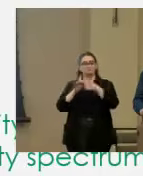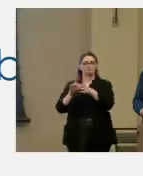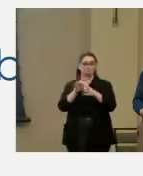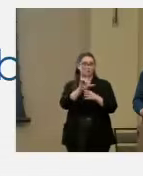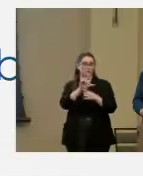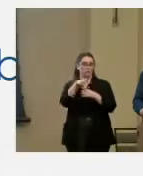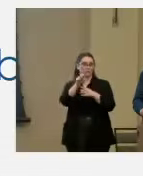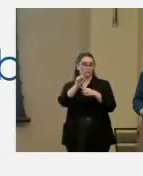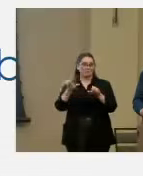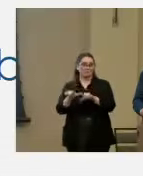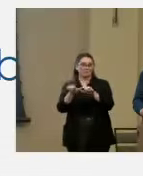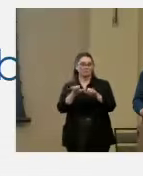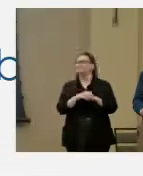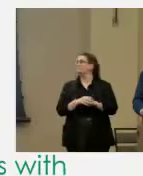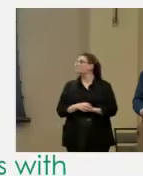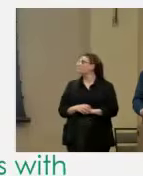activity.